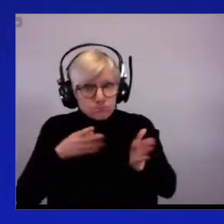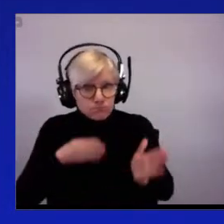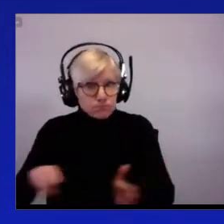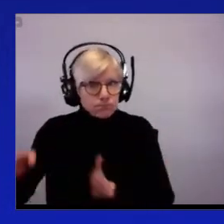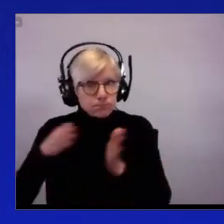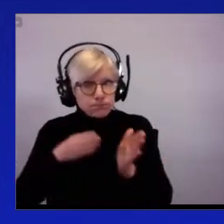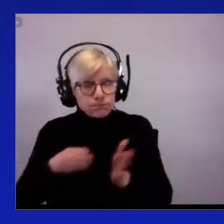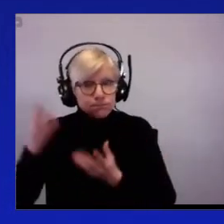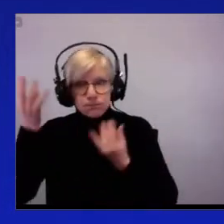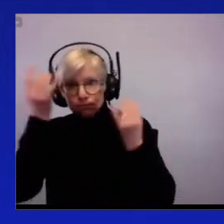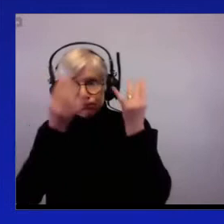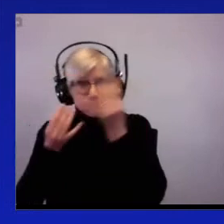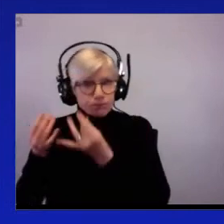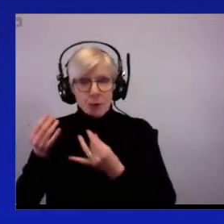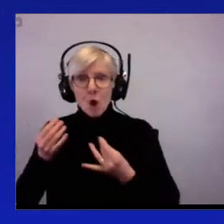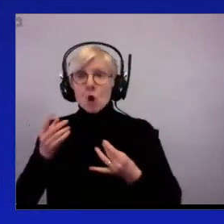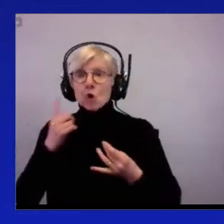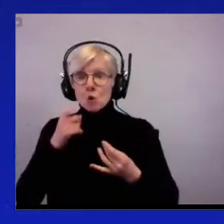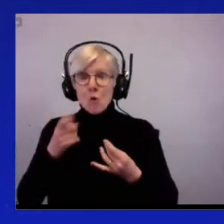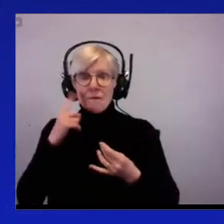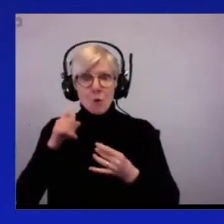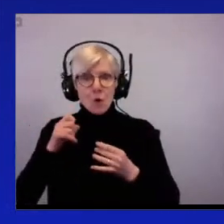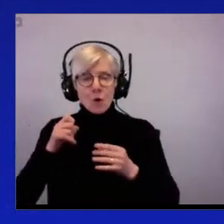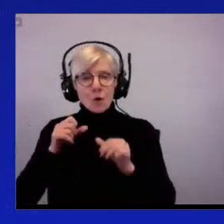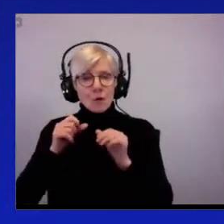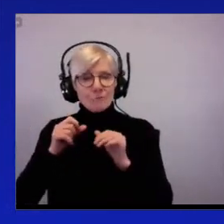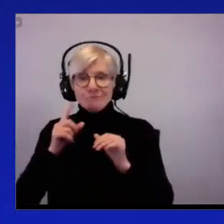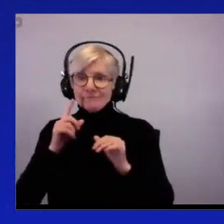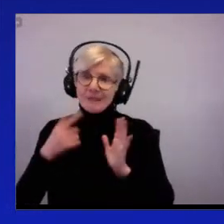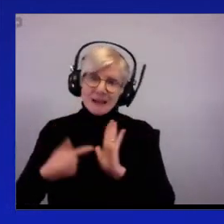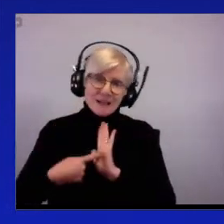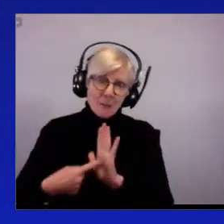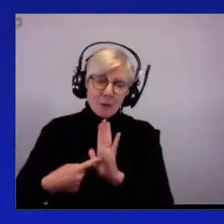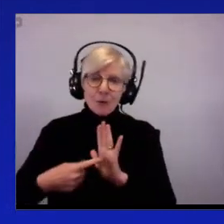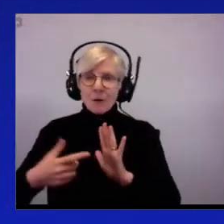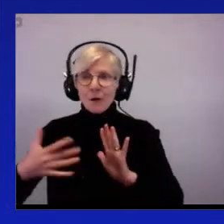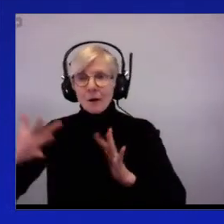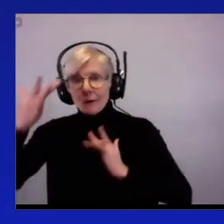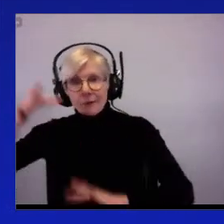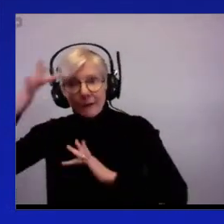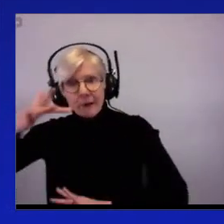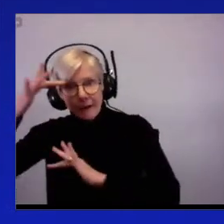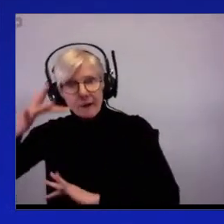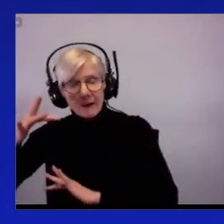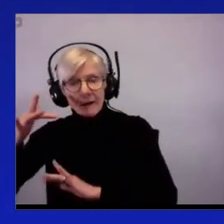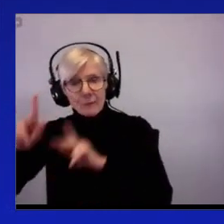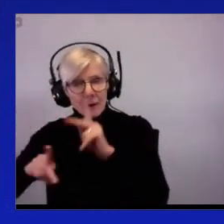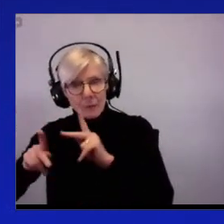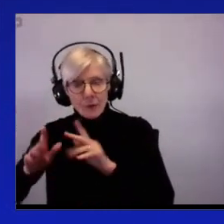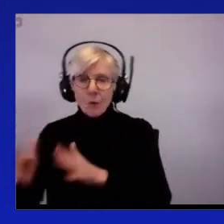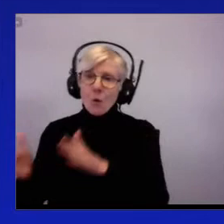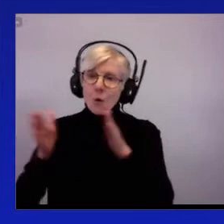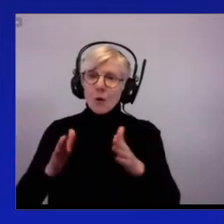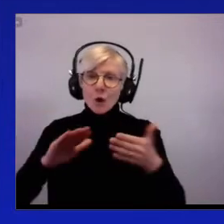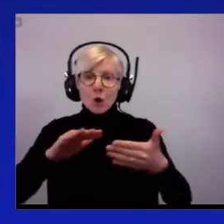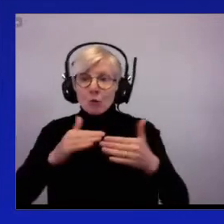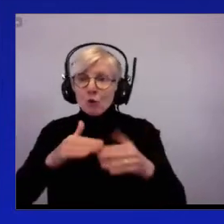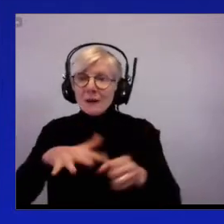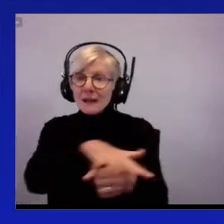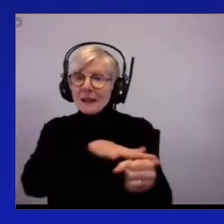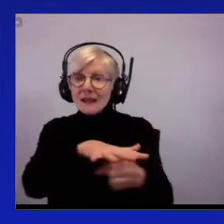say within the chronic disease conditions category, or how to define communities at higher